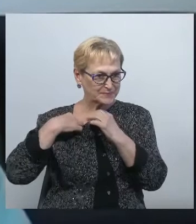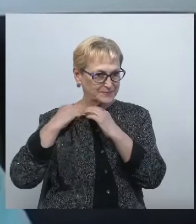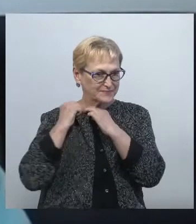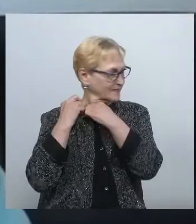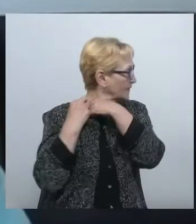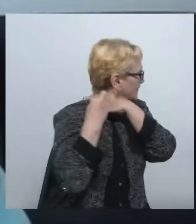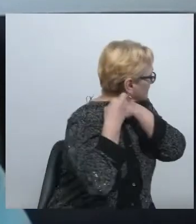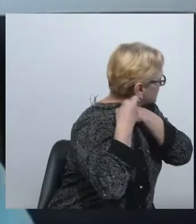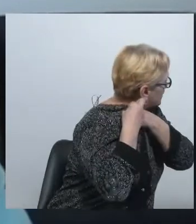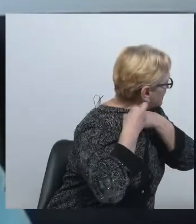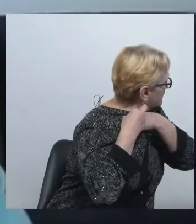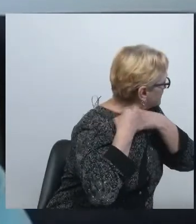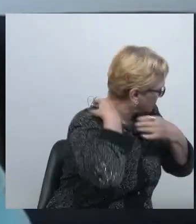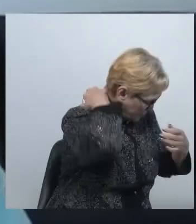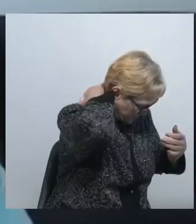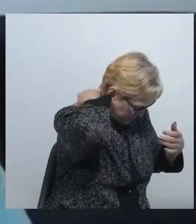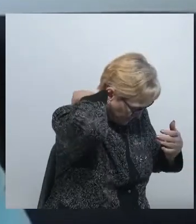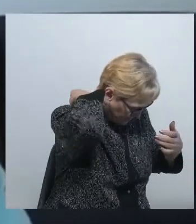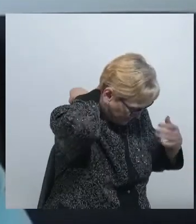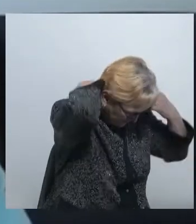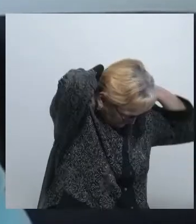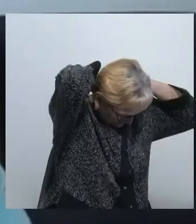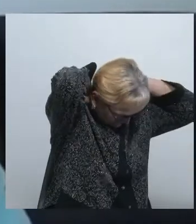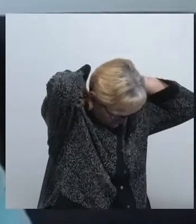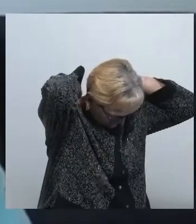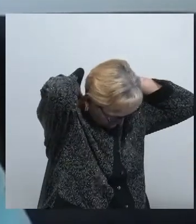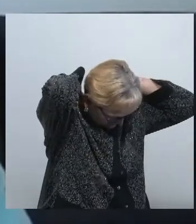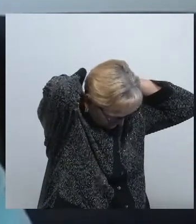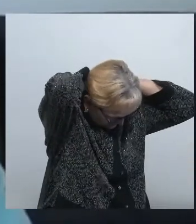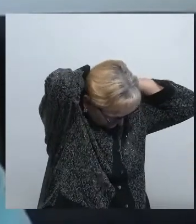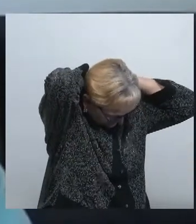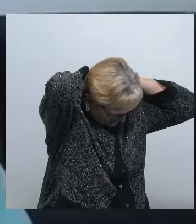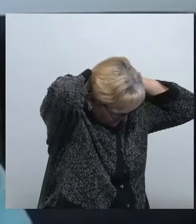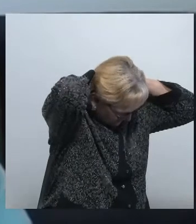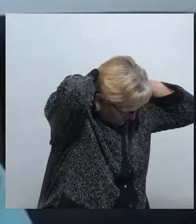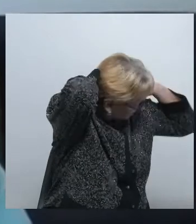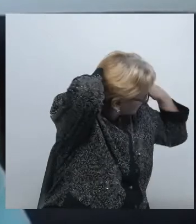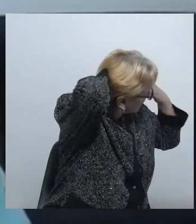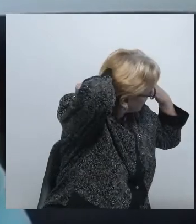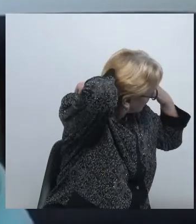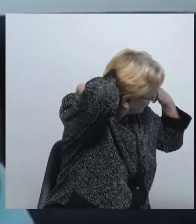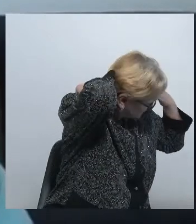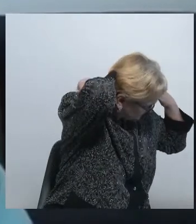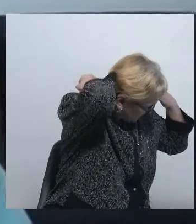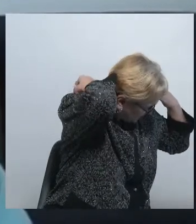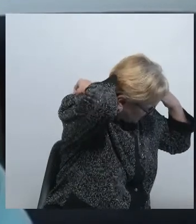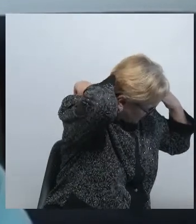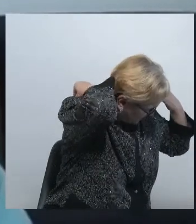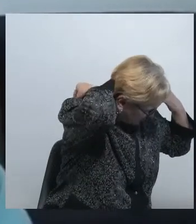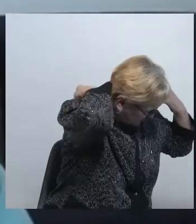supporting the activists of the revolution of dignity. But when you now hear from the talk